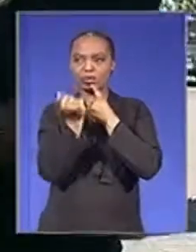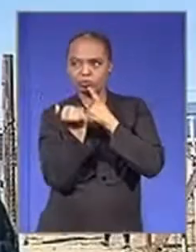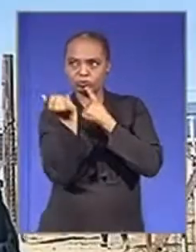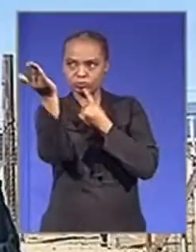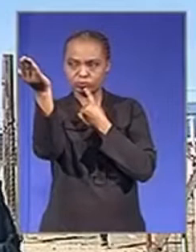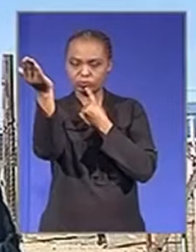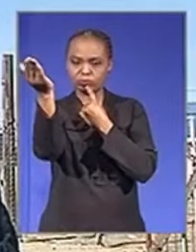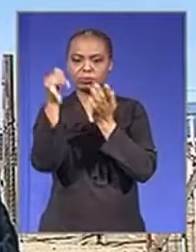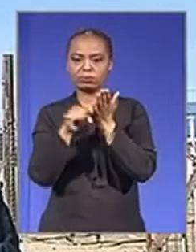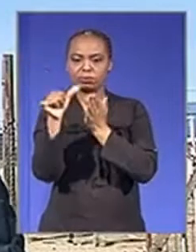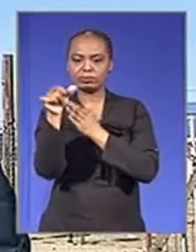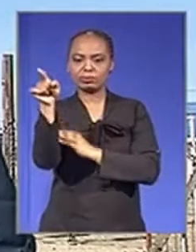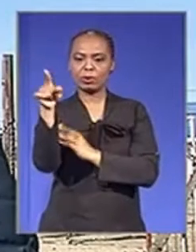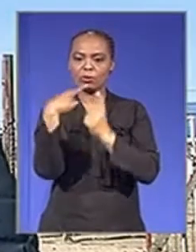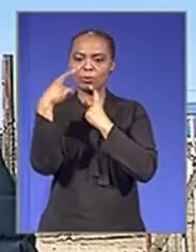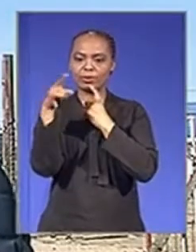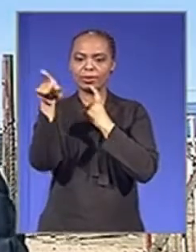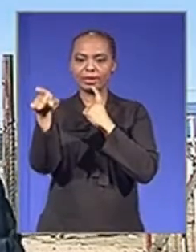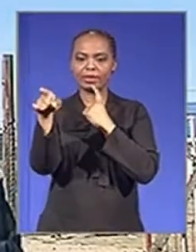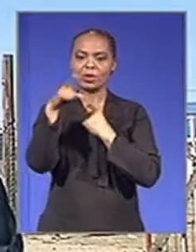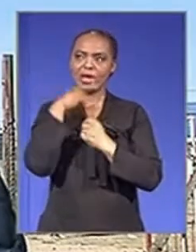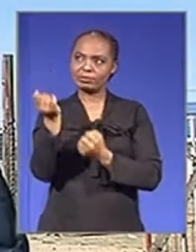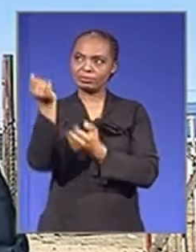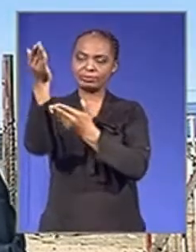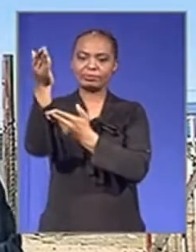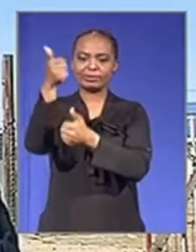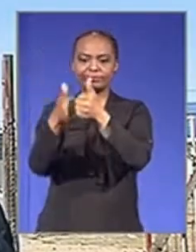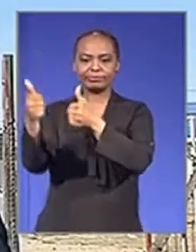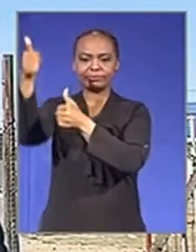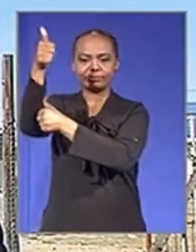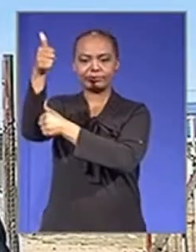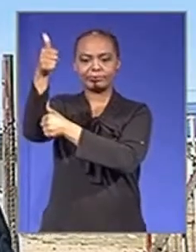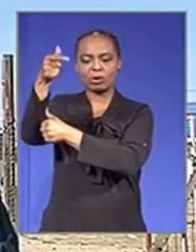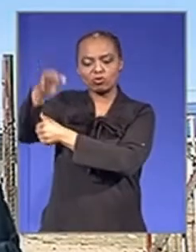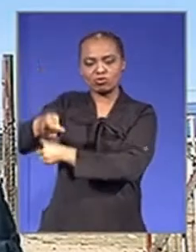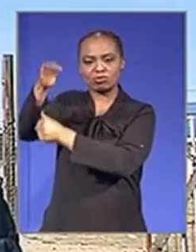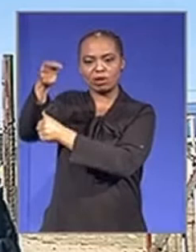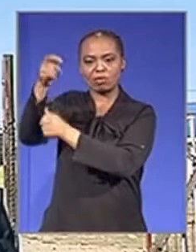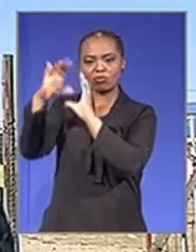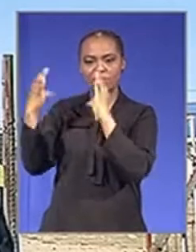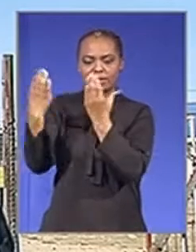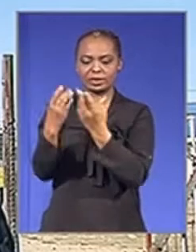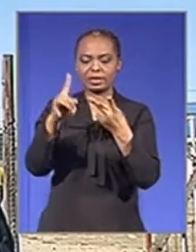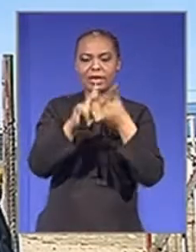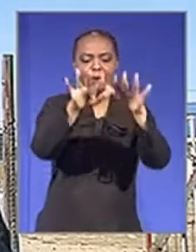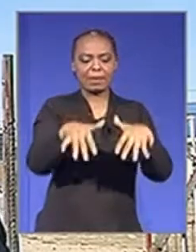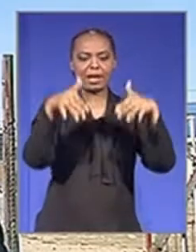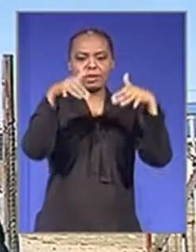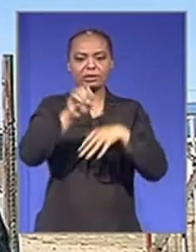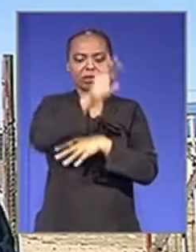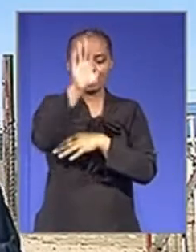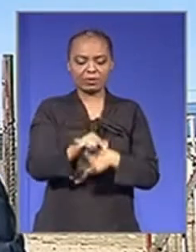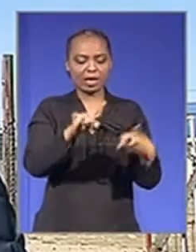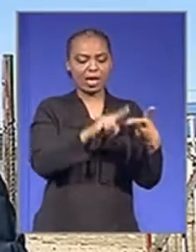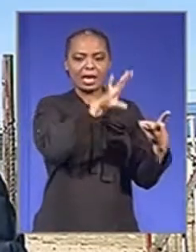the Judicial Service Commission, which must be delivered to Parliament of South Africa, which must be delivered to the Council of